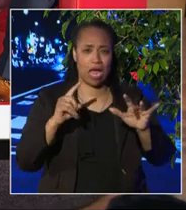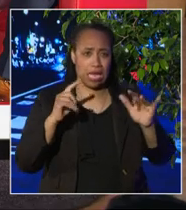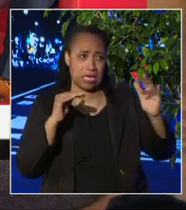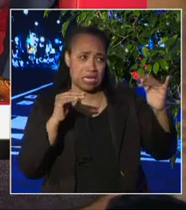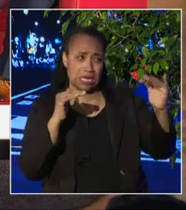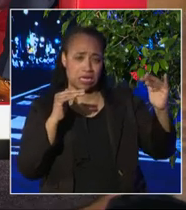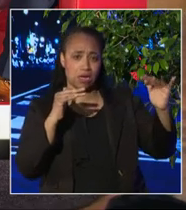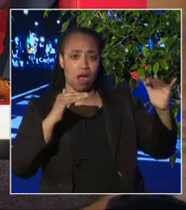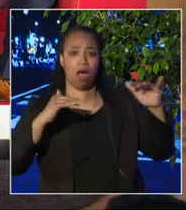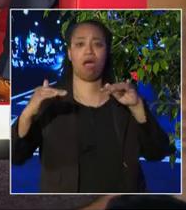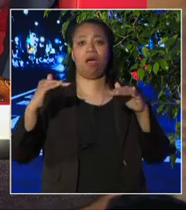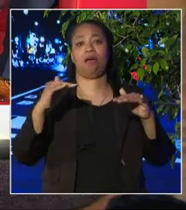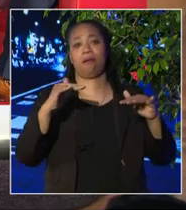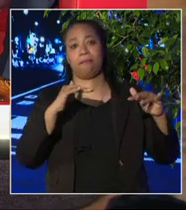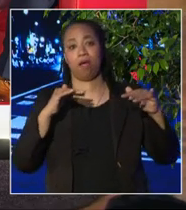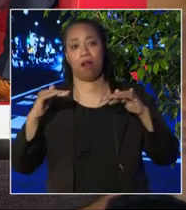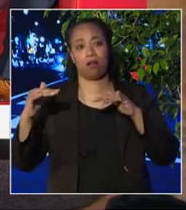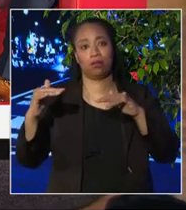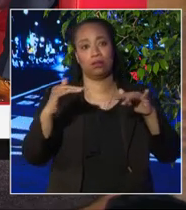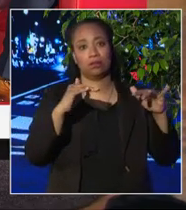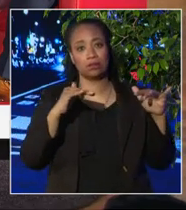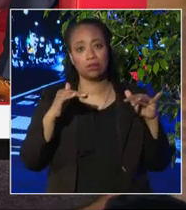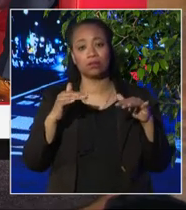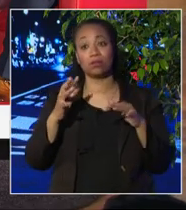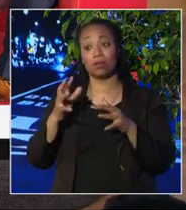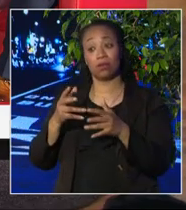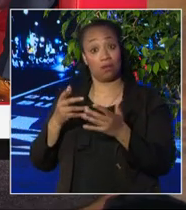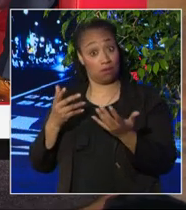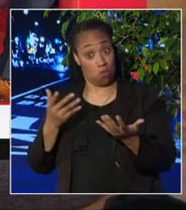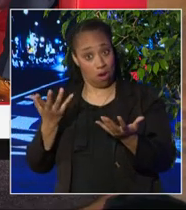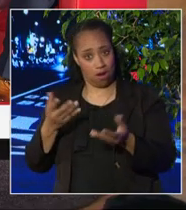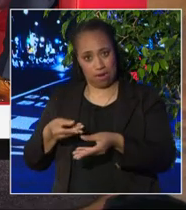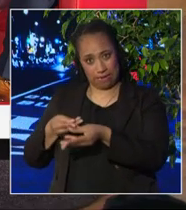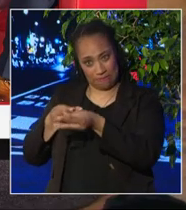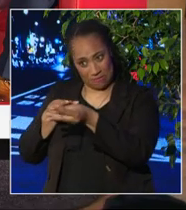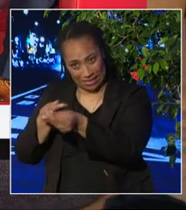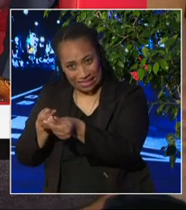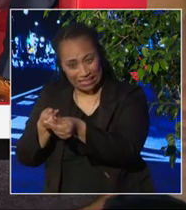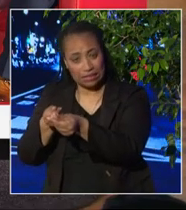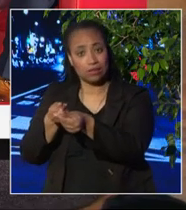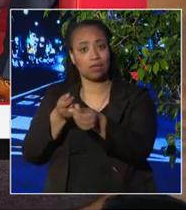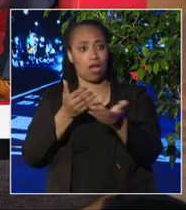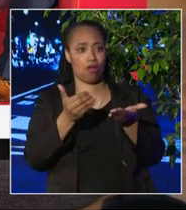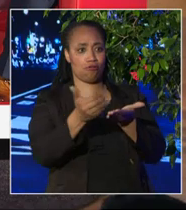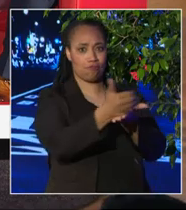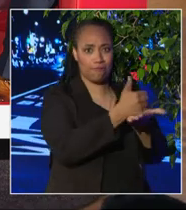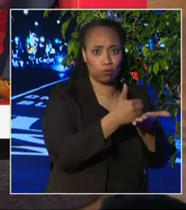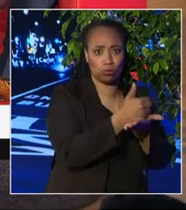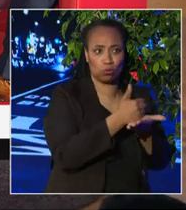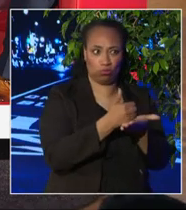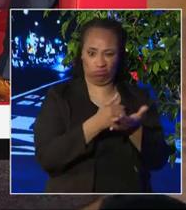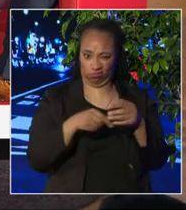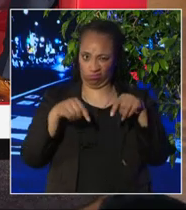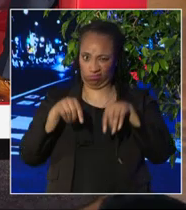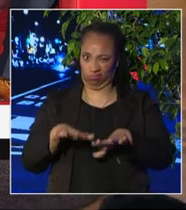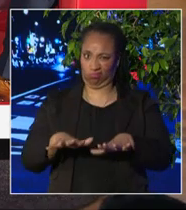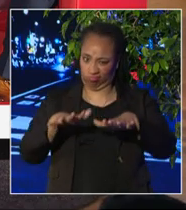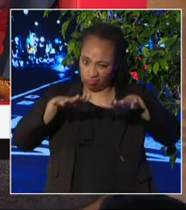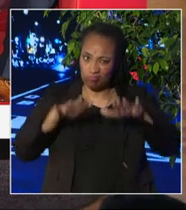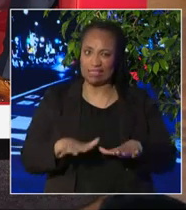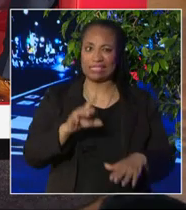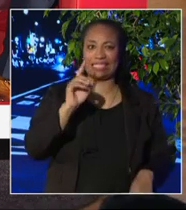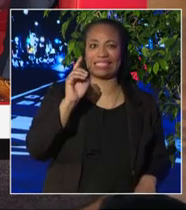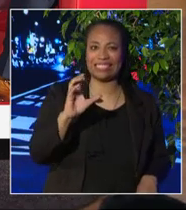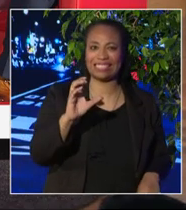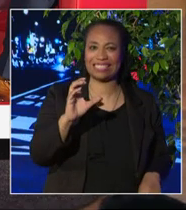it. Literally do that. We are literally balanced, yet we're talking about a